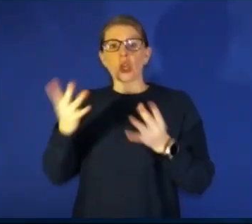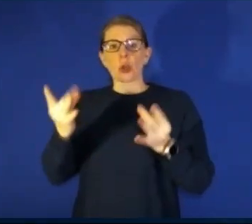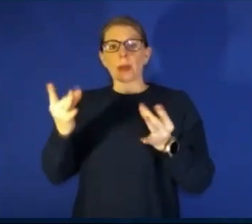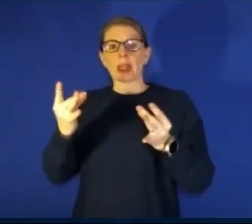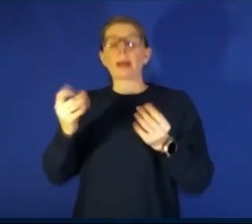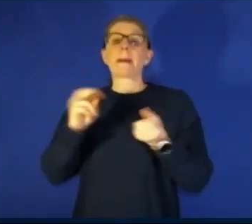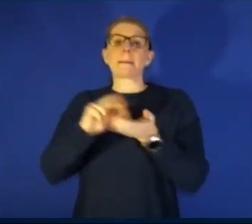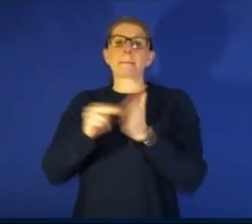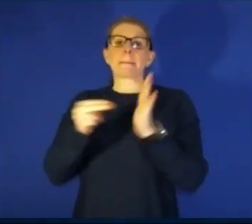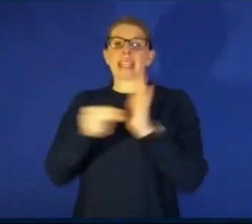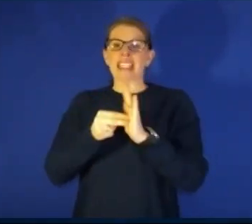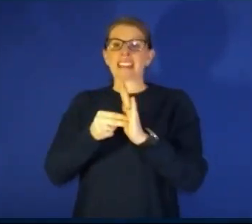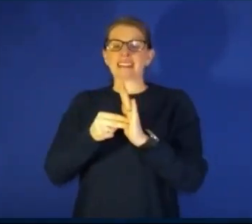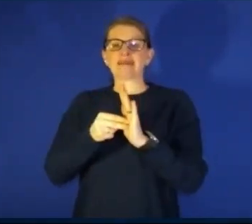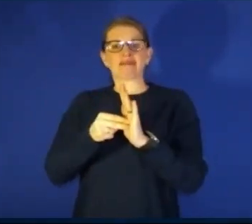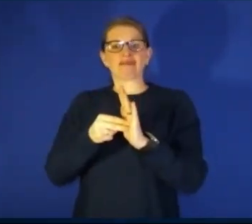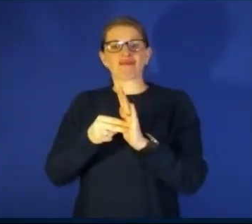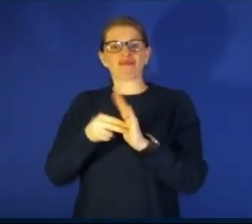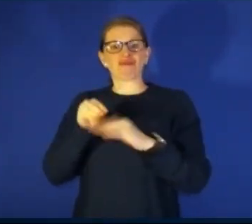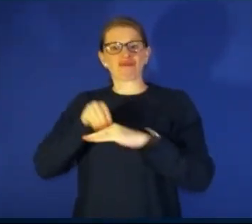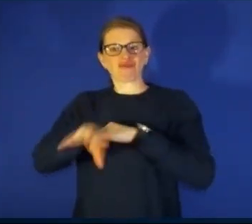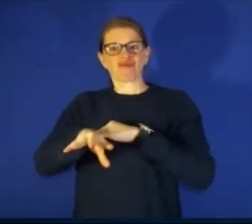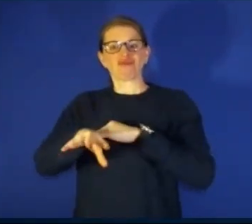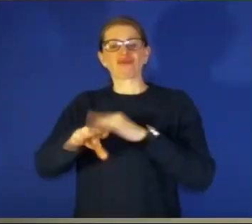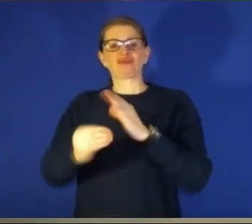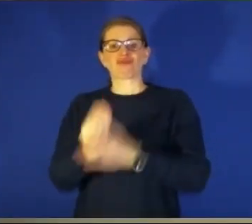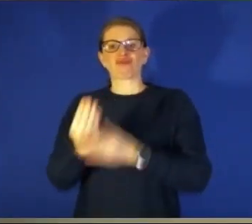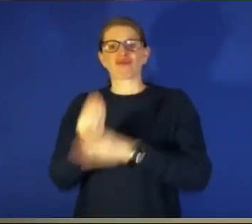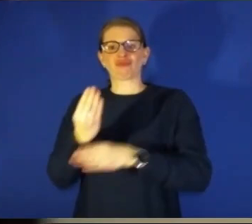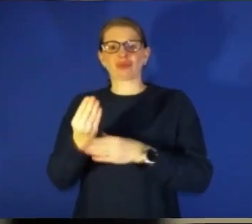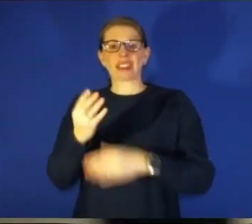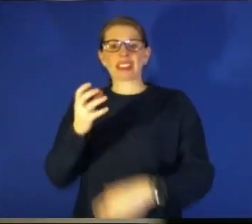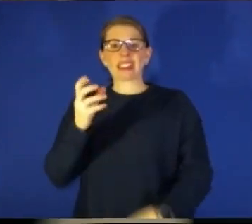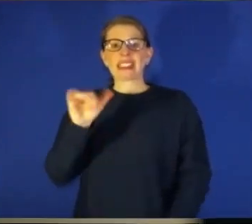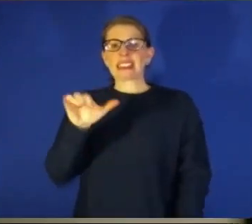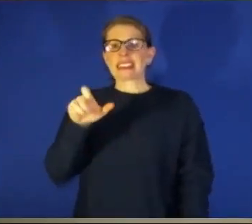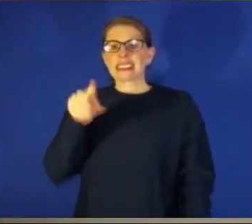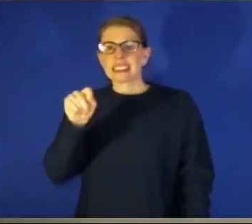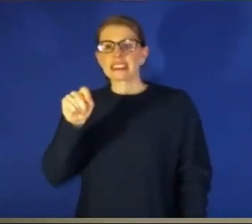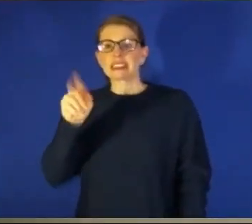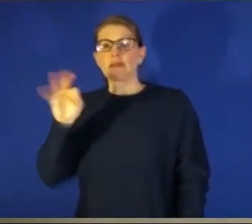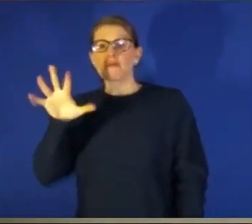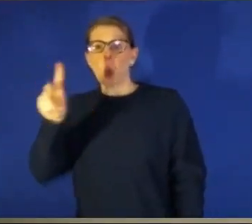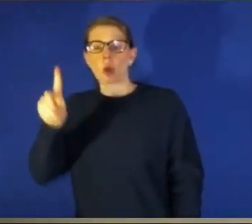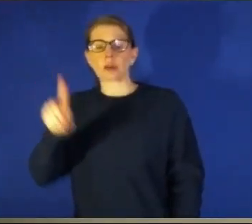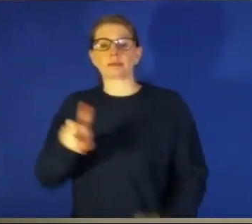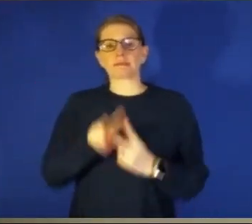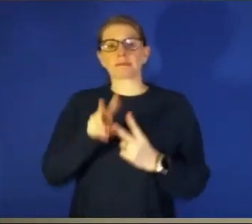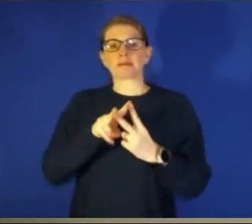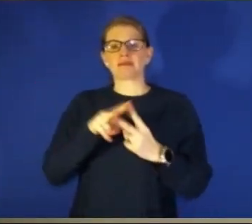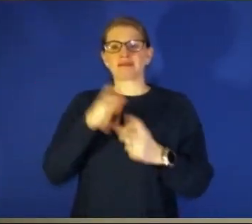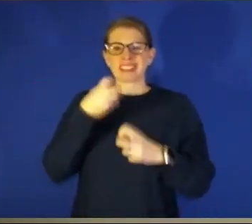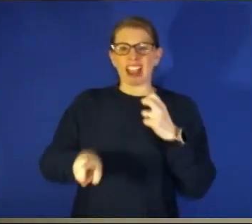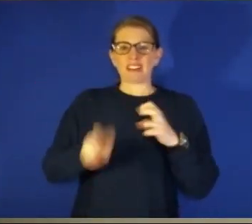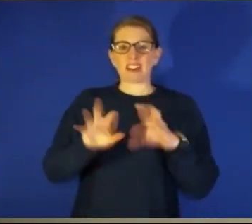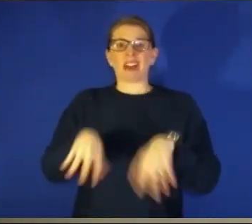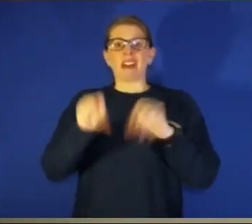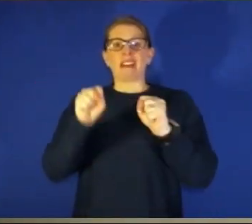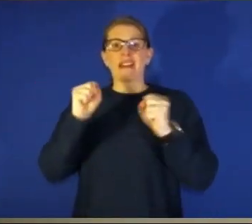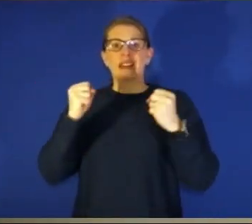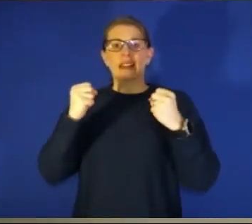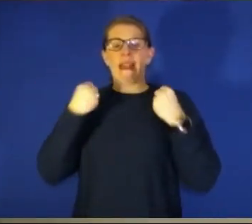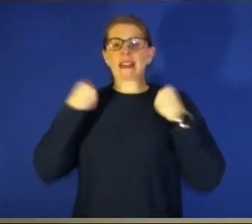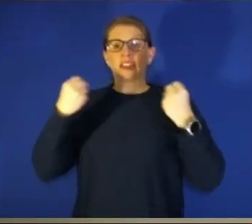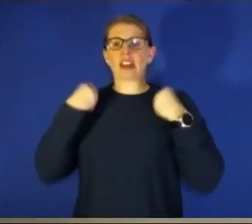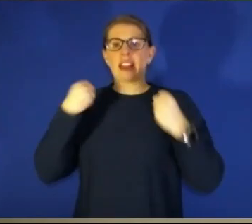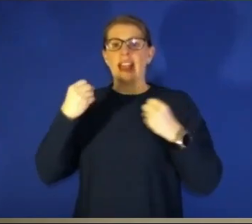And they find these reports to be quite alarming. Have you ever wondered why it is so tough to get back into exercising after taking a